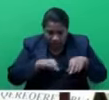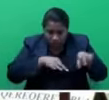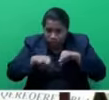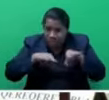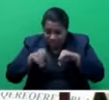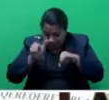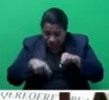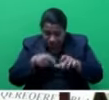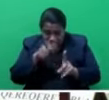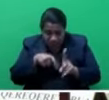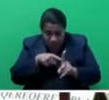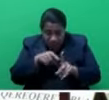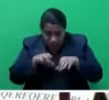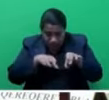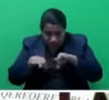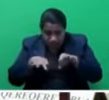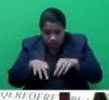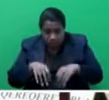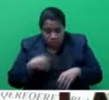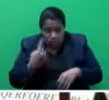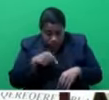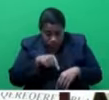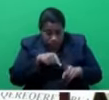a qualified logistics person within the